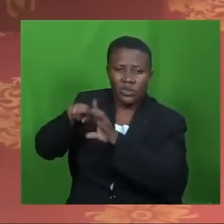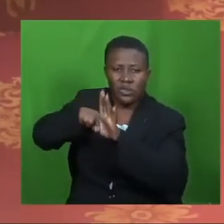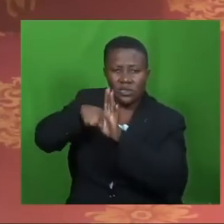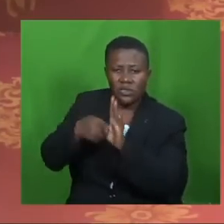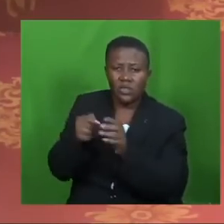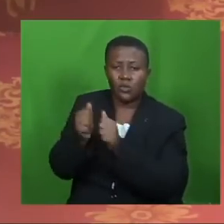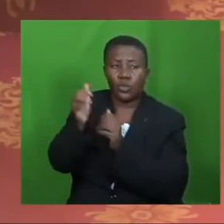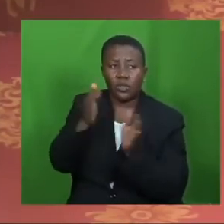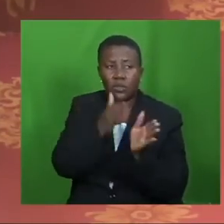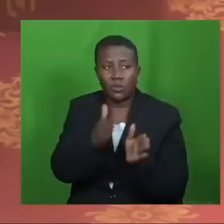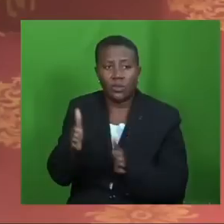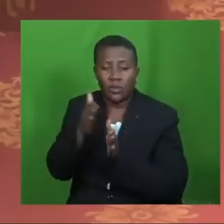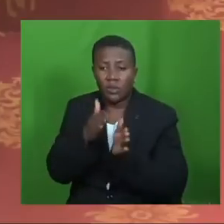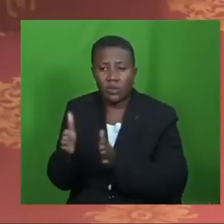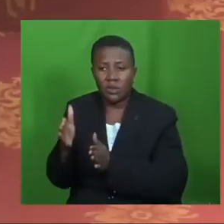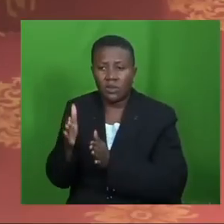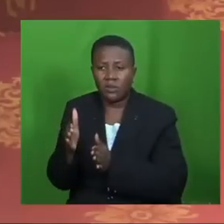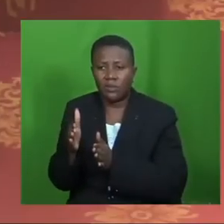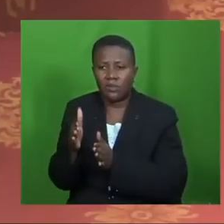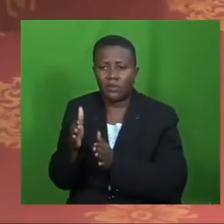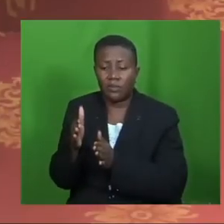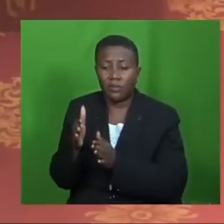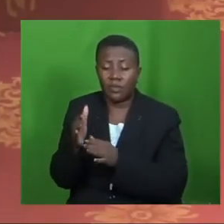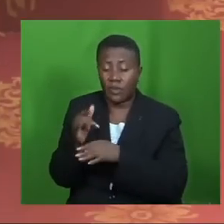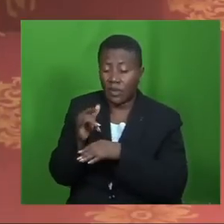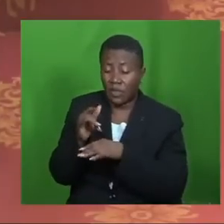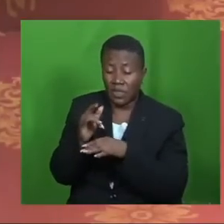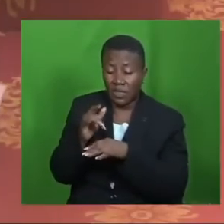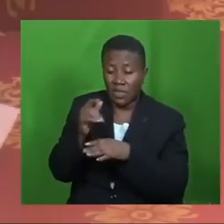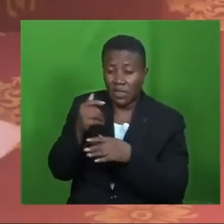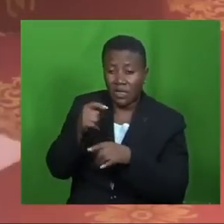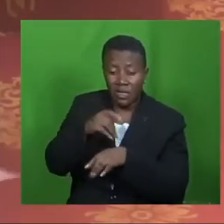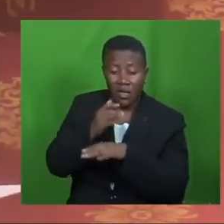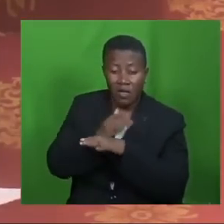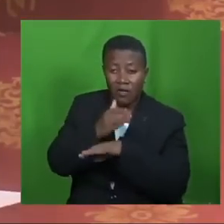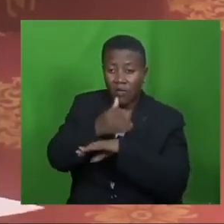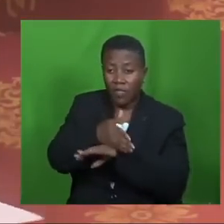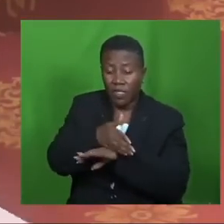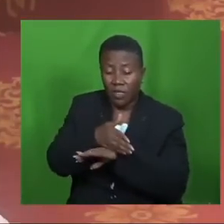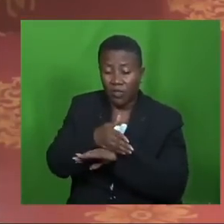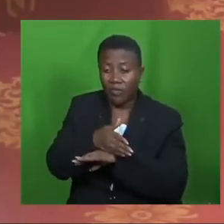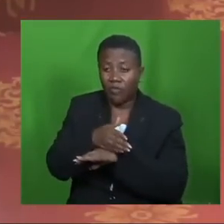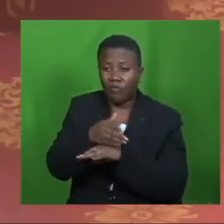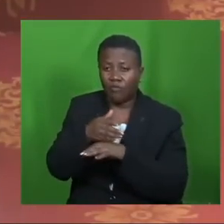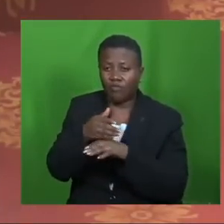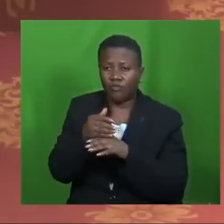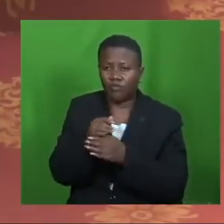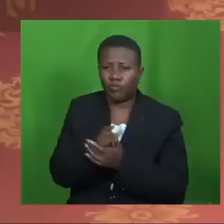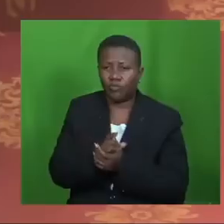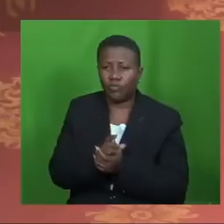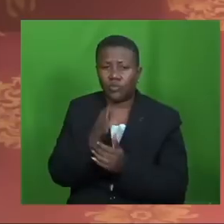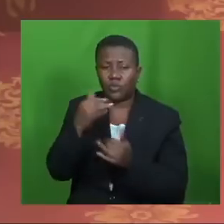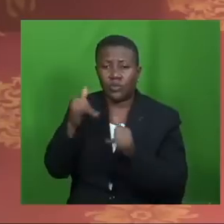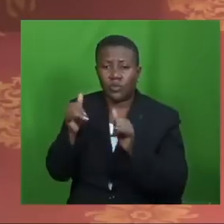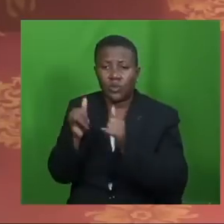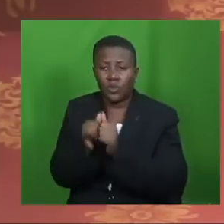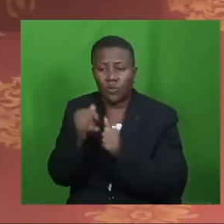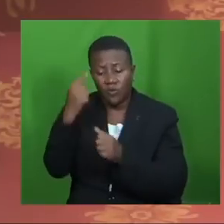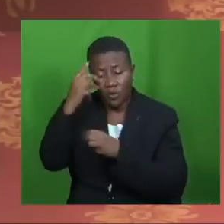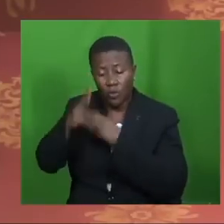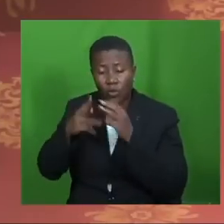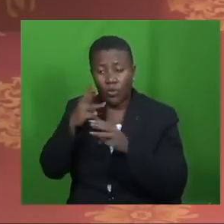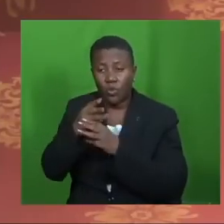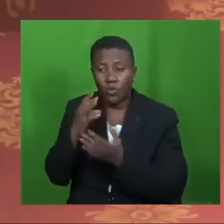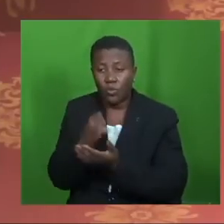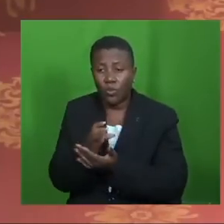preparation in Abu Dhabi, UAE. Immediately after the break, the European League with the 26 players selected for the World Cup.